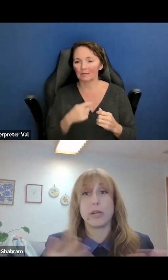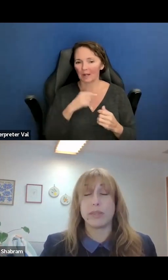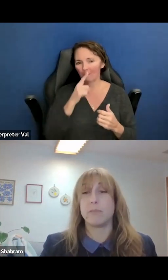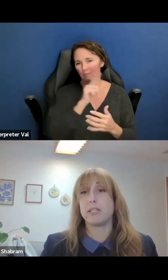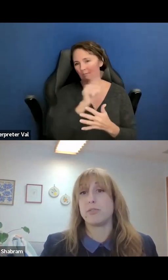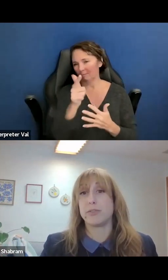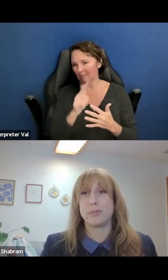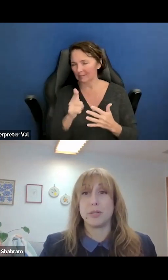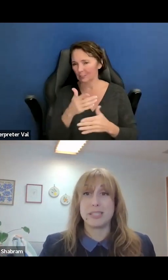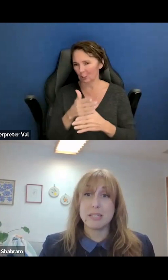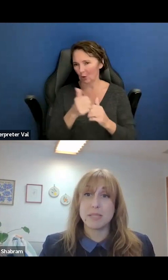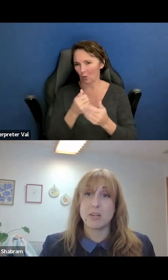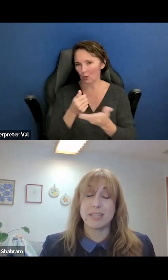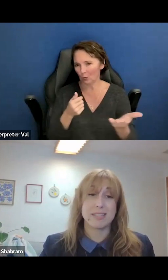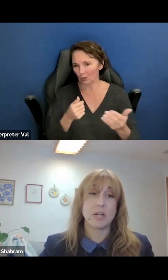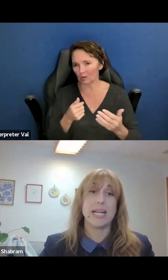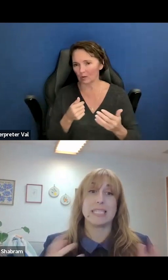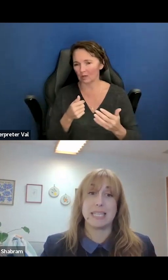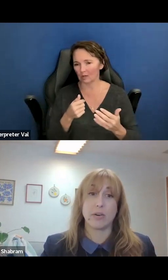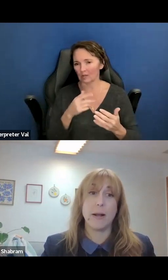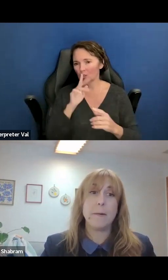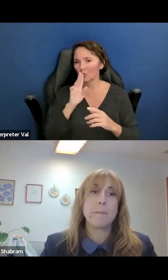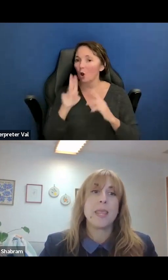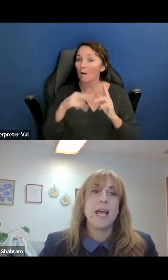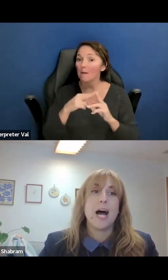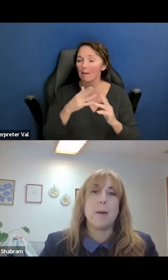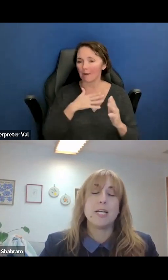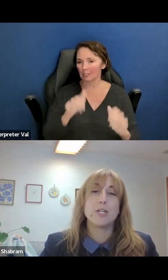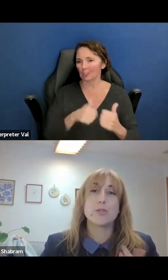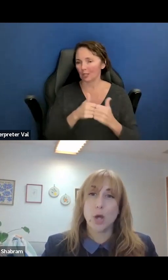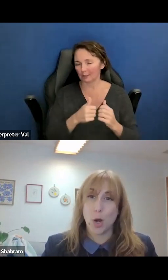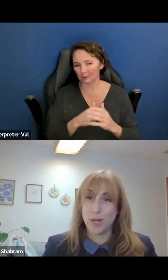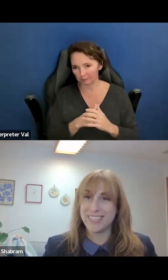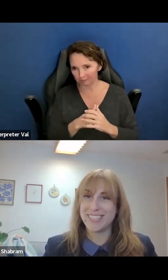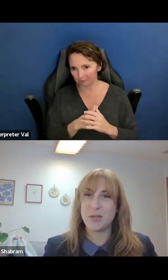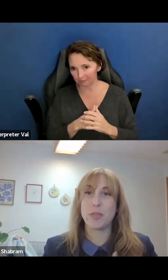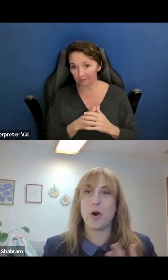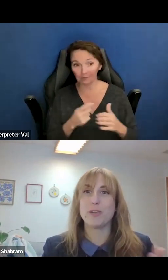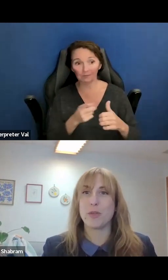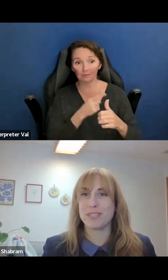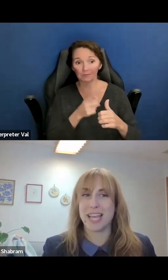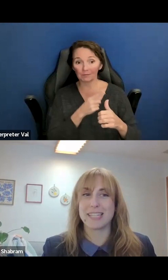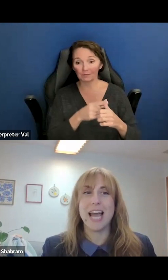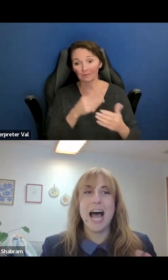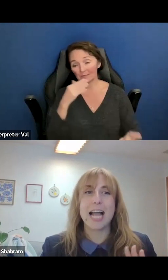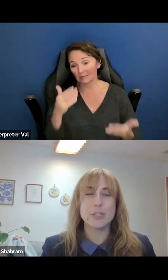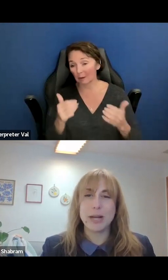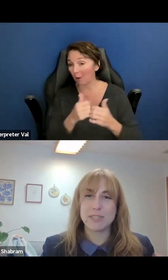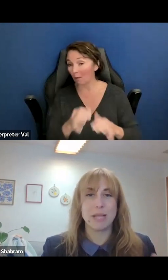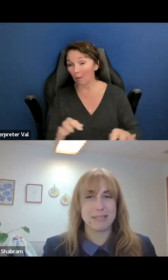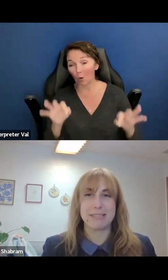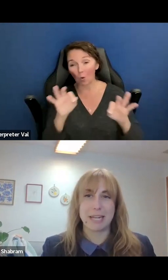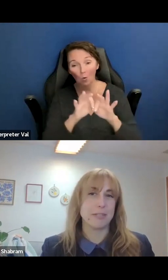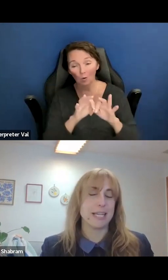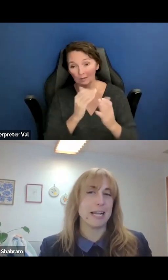are, working with administrators to build the systems that are necessary, et cetera. So with all of those things, I do